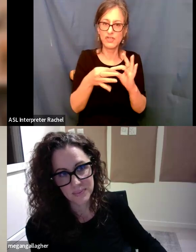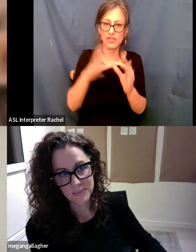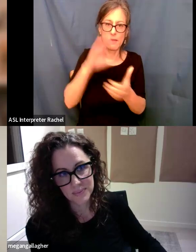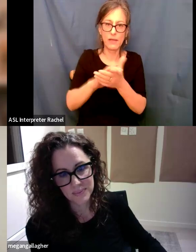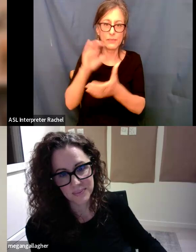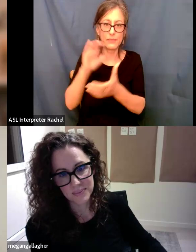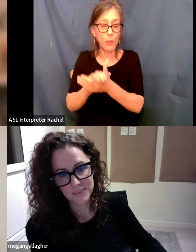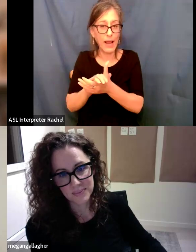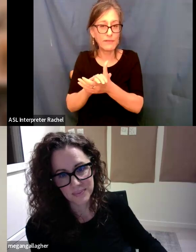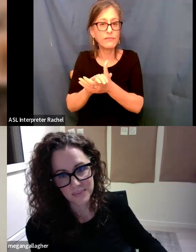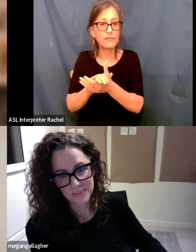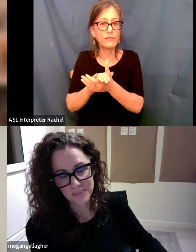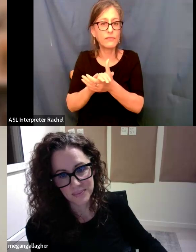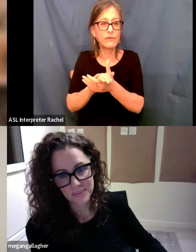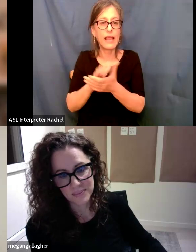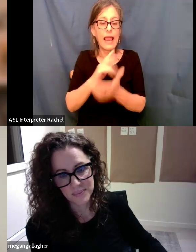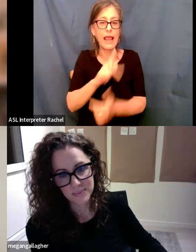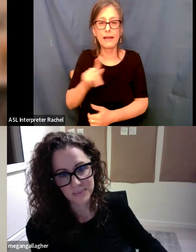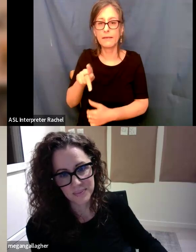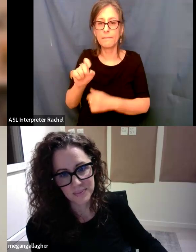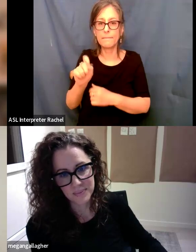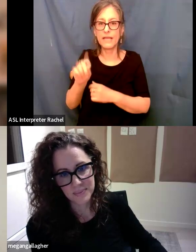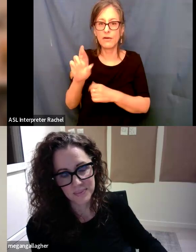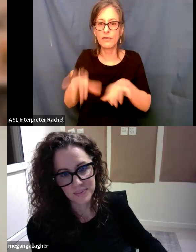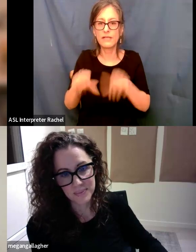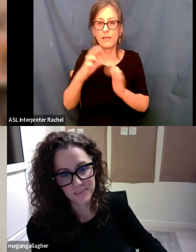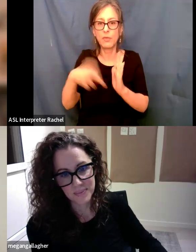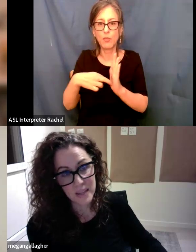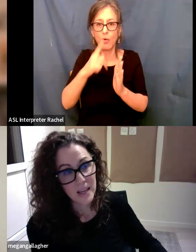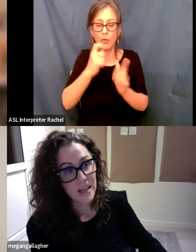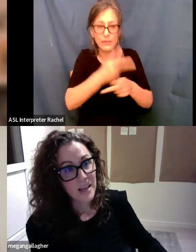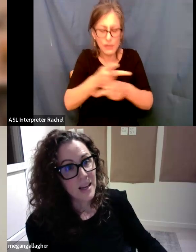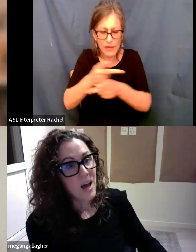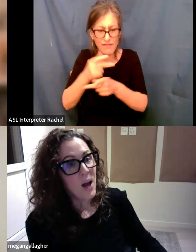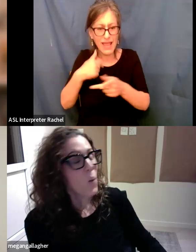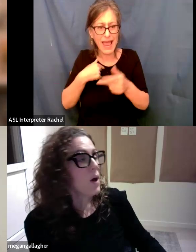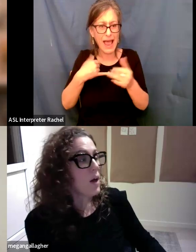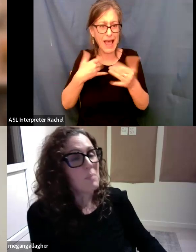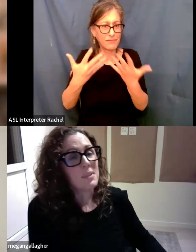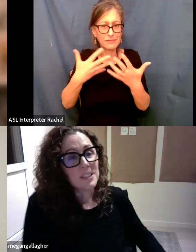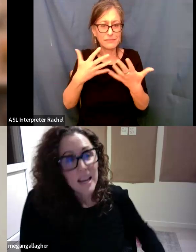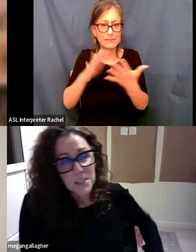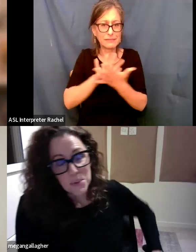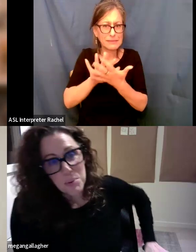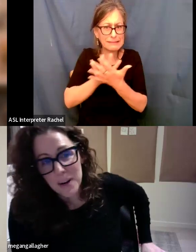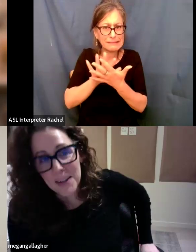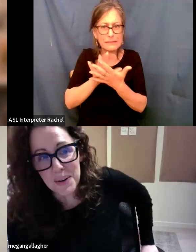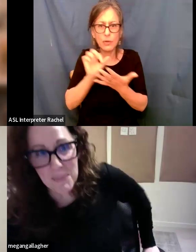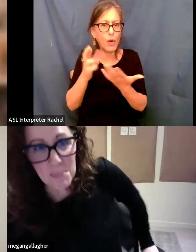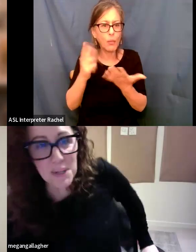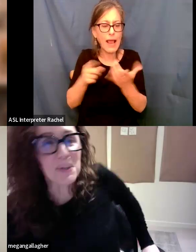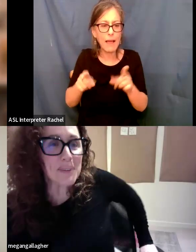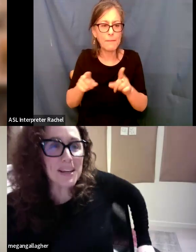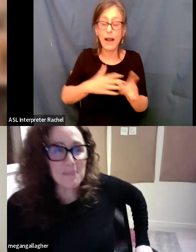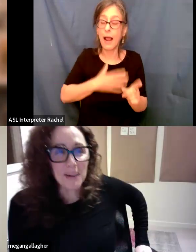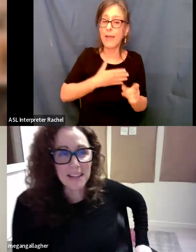and the wife and Peter being a caregiver? Were there blurred lines there? Well, I'm delighted to report I don't have